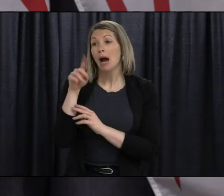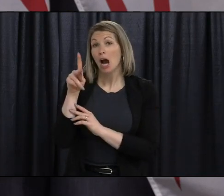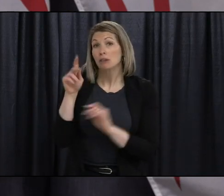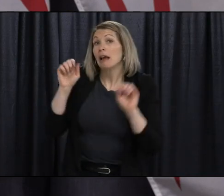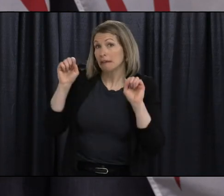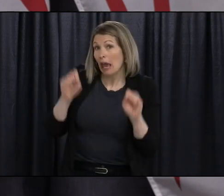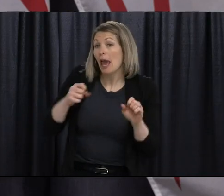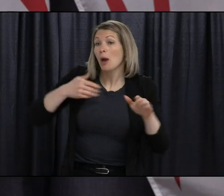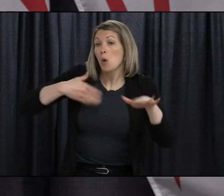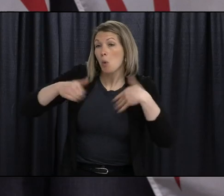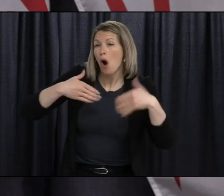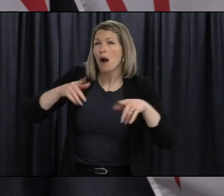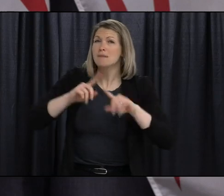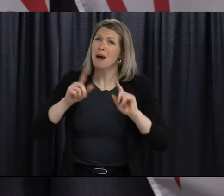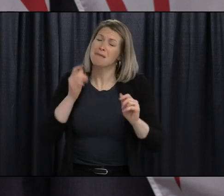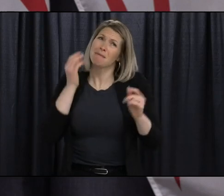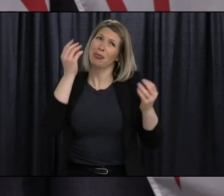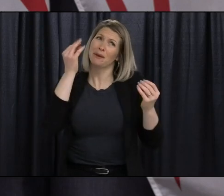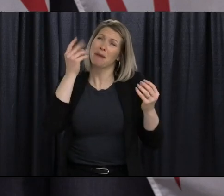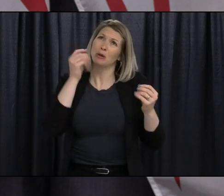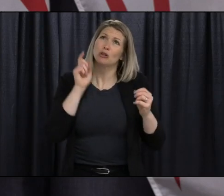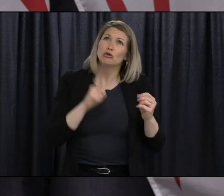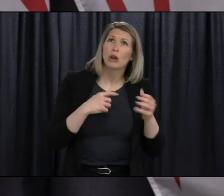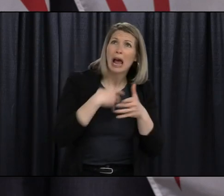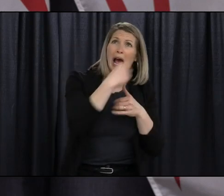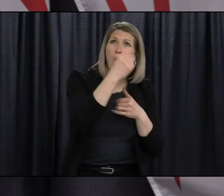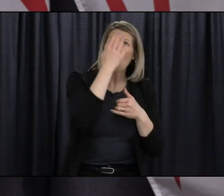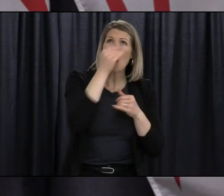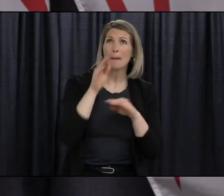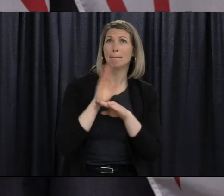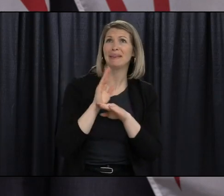we've been giving all along. So all of those same